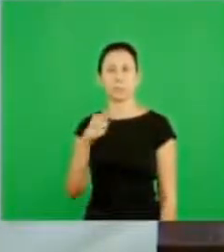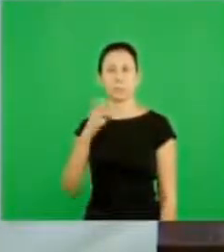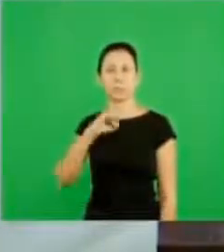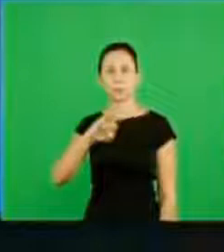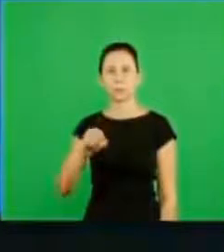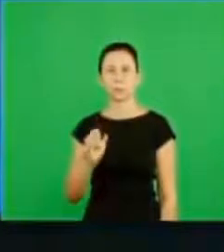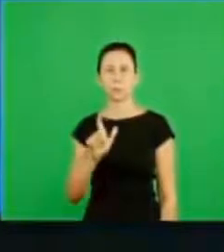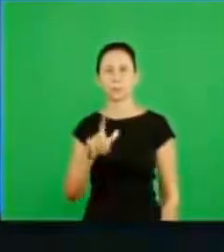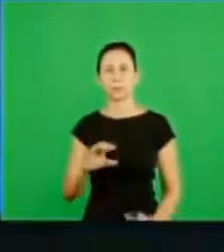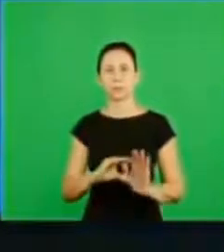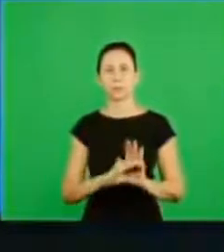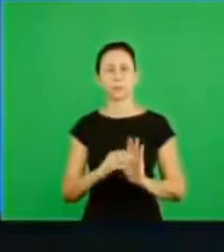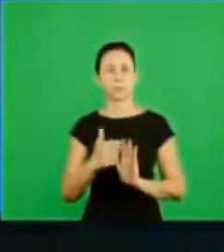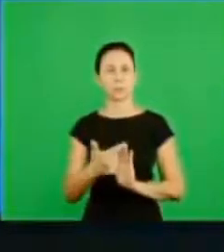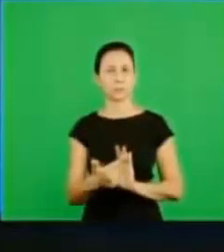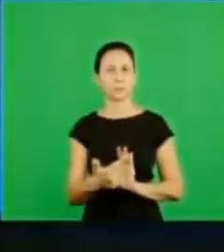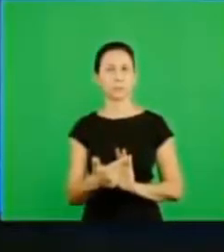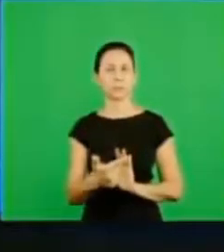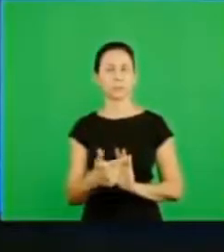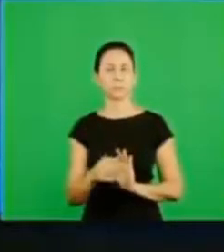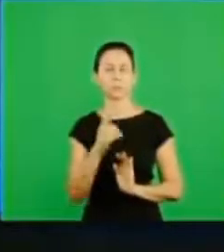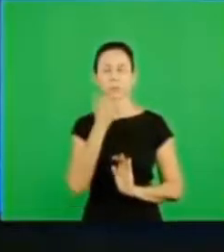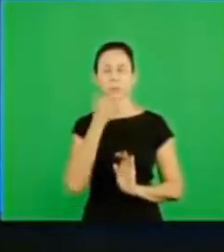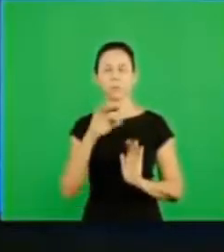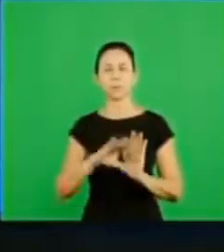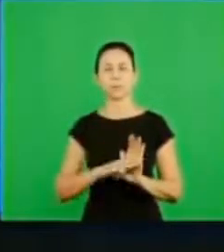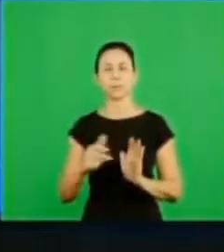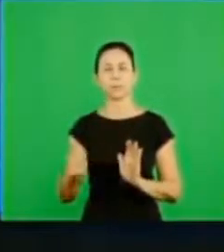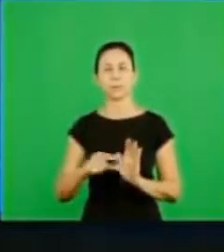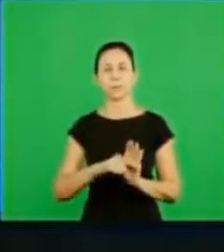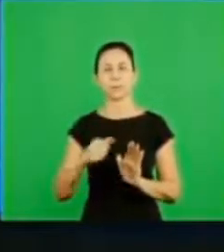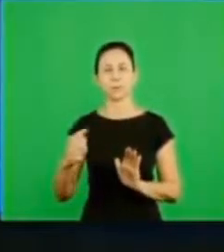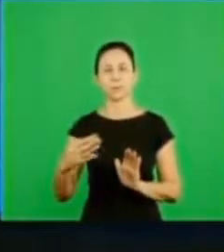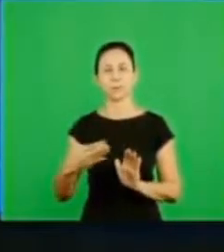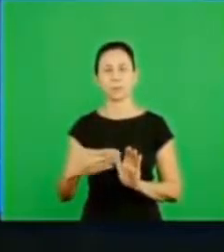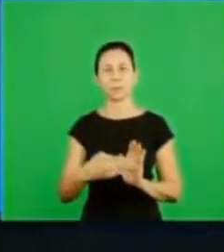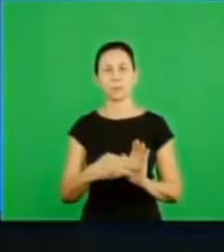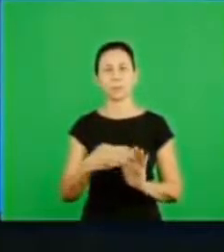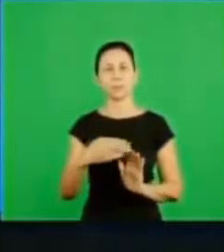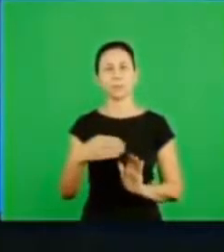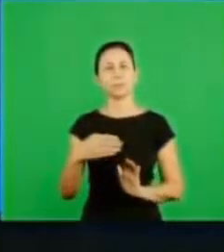prophet, Sophoniah, that came after Joel.